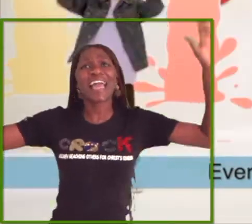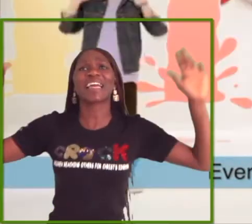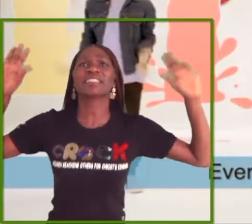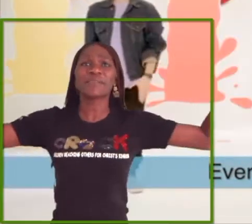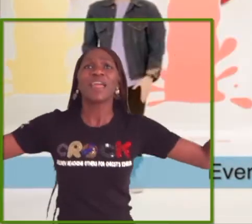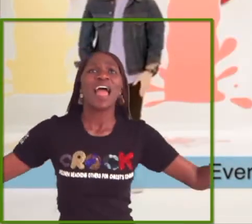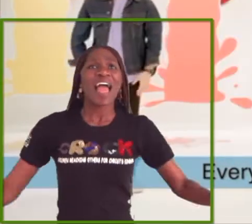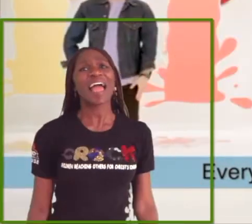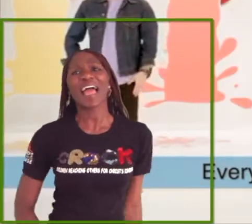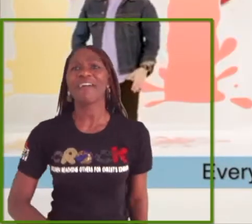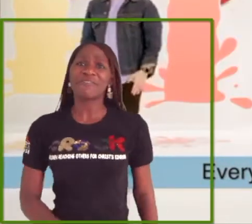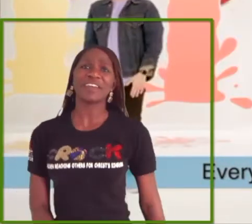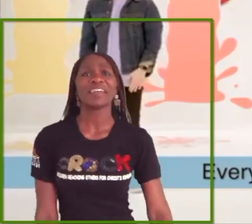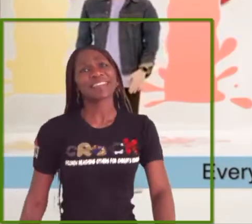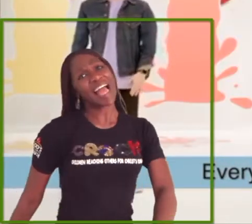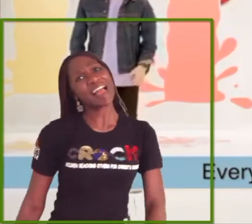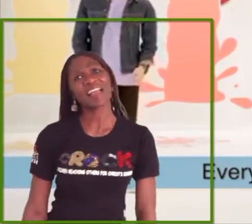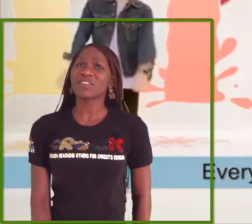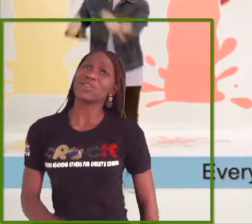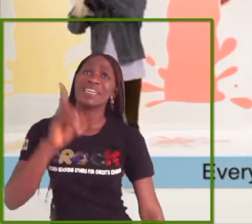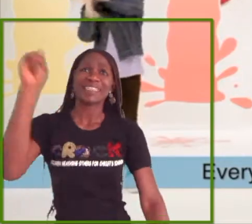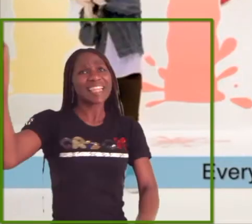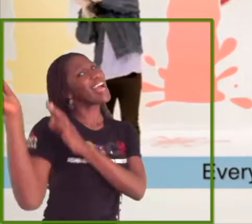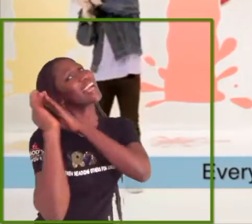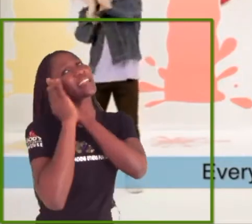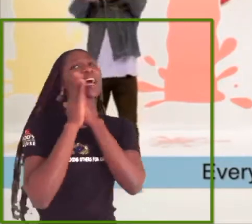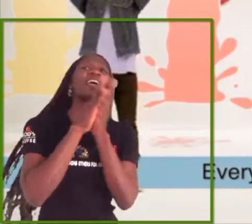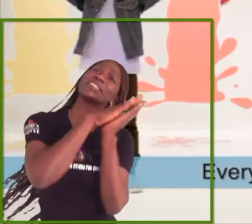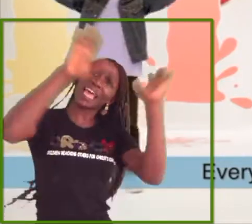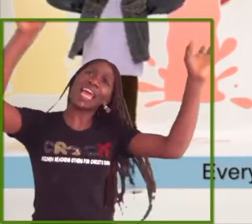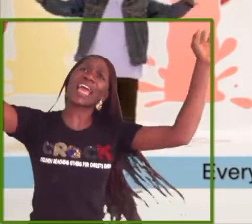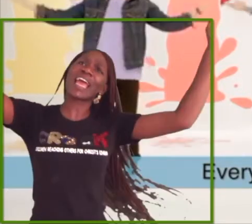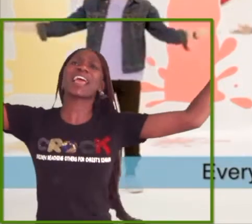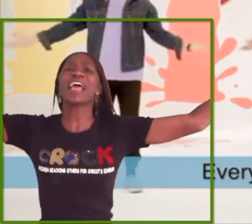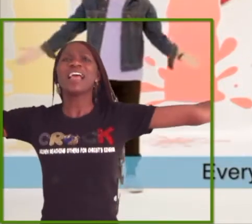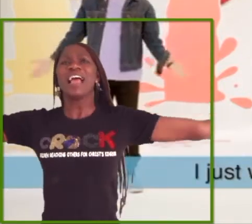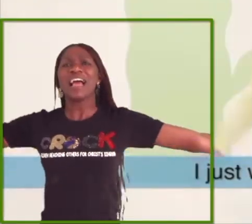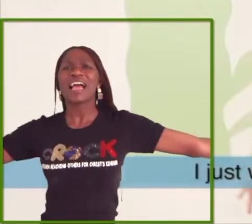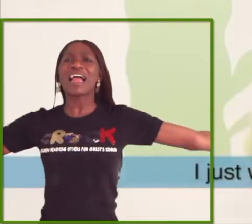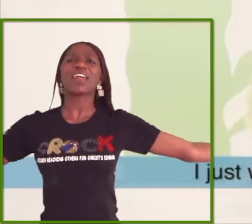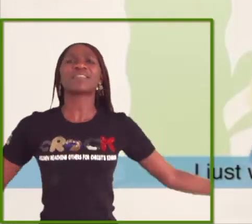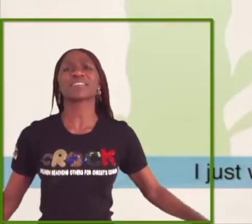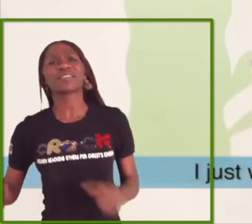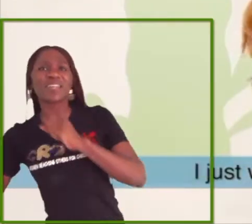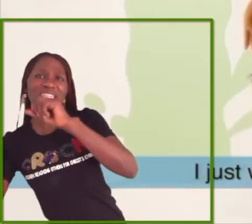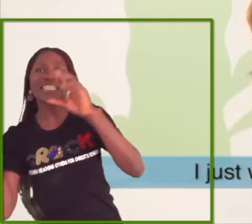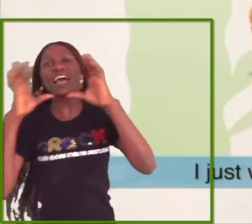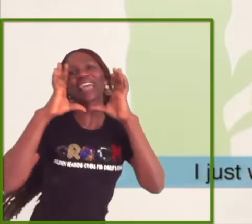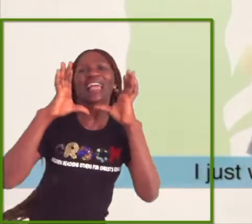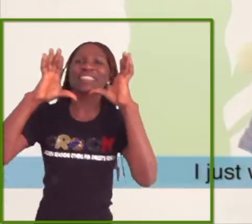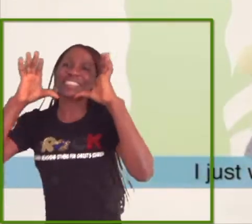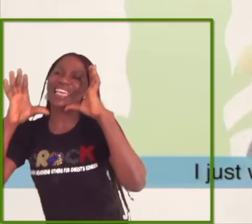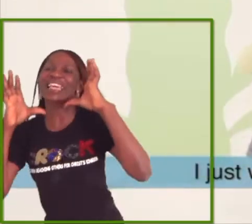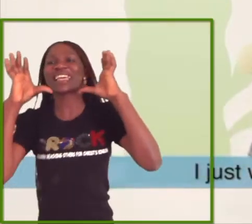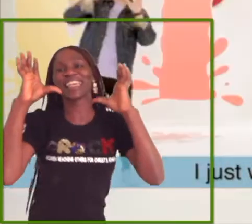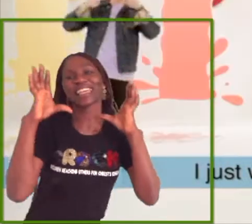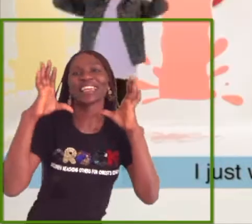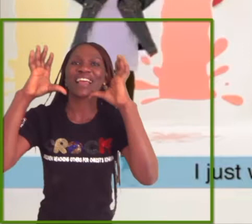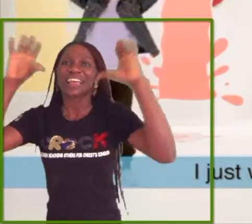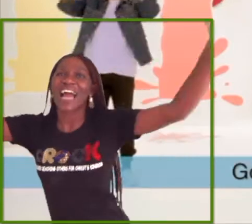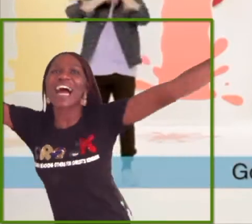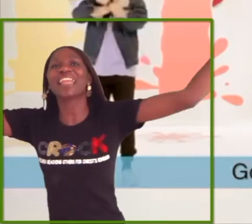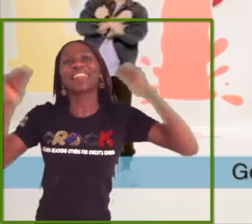my head, every single night and day. I just wanna shout and